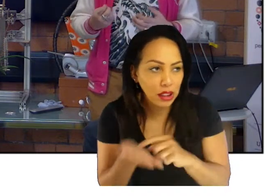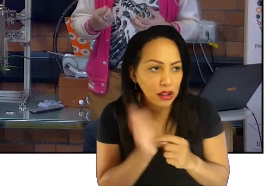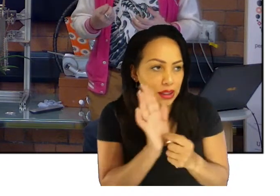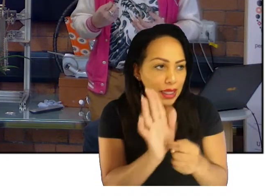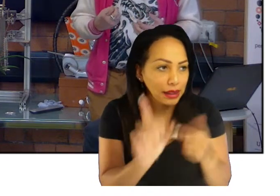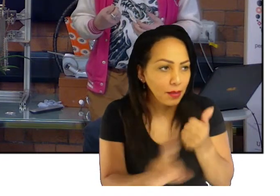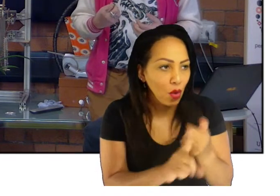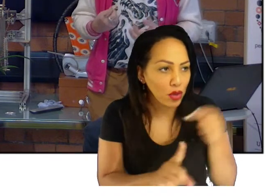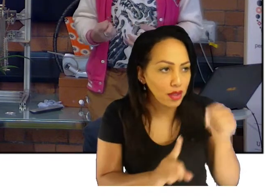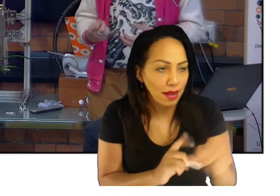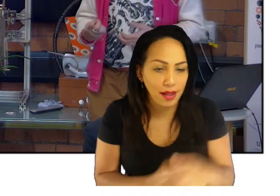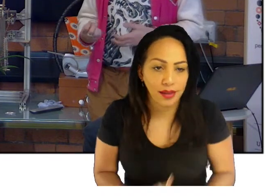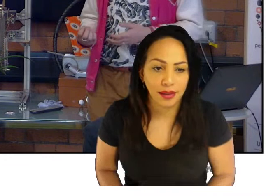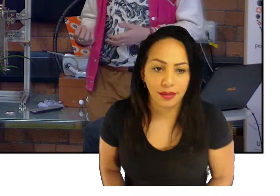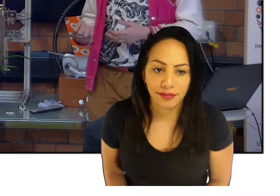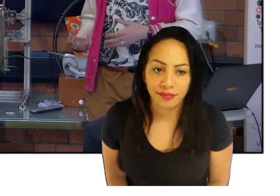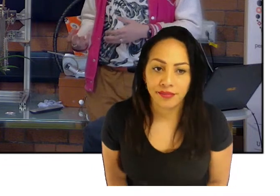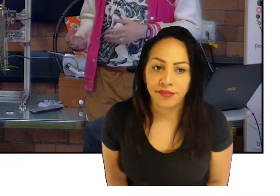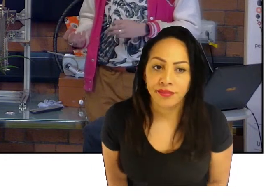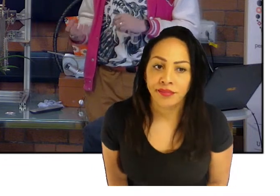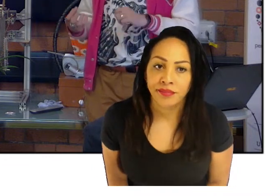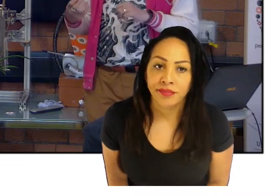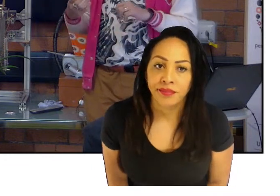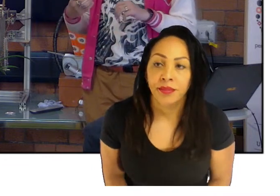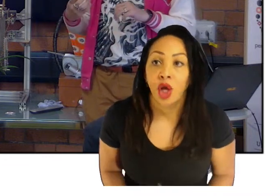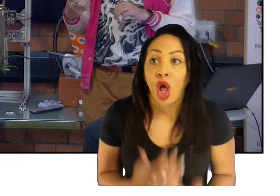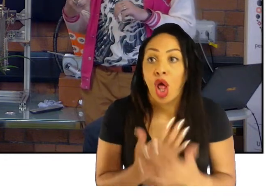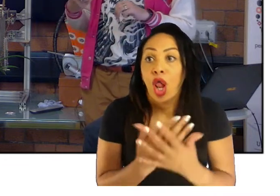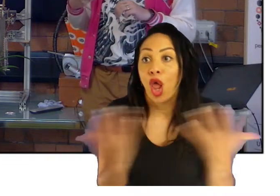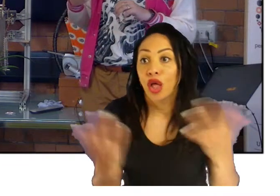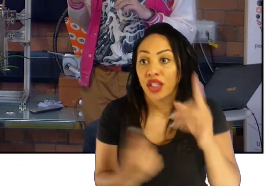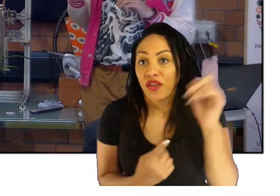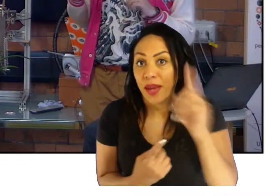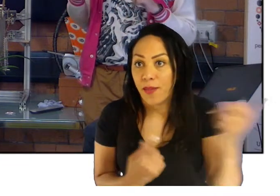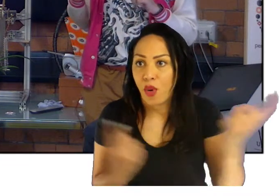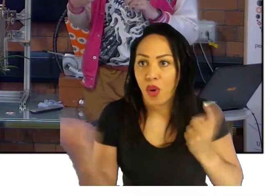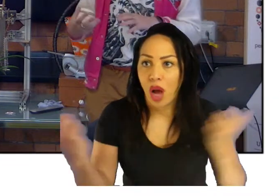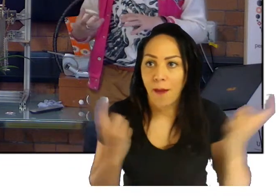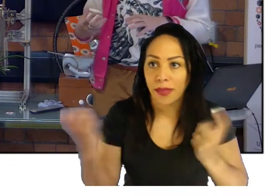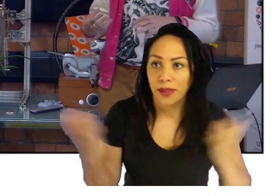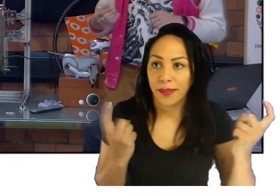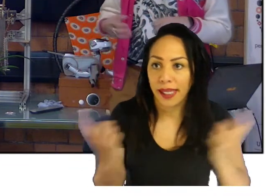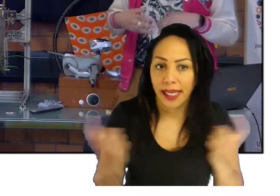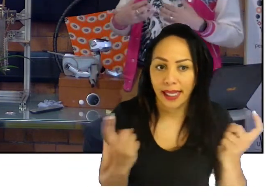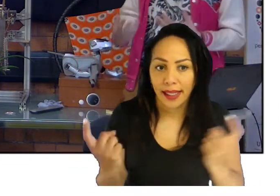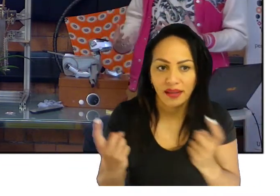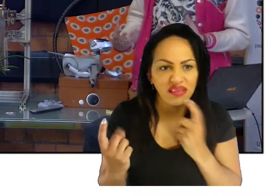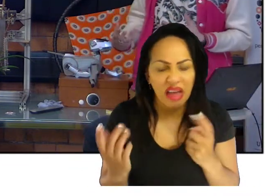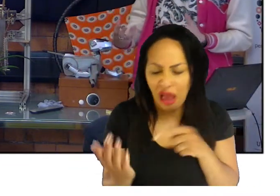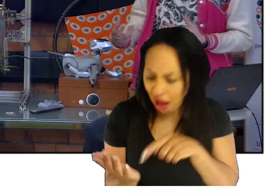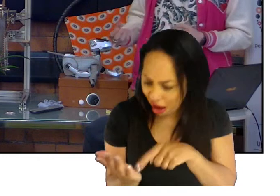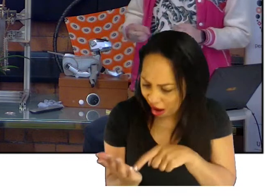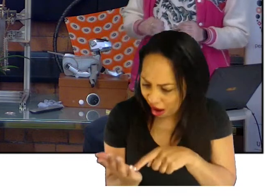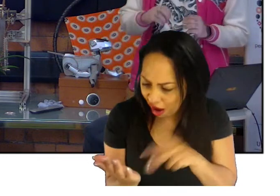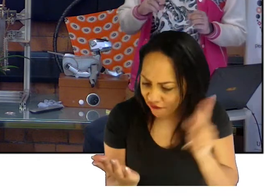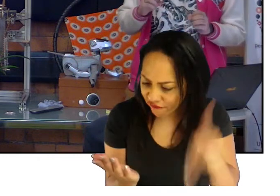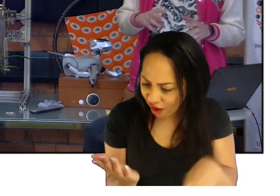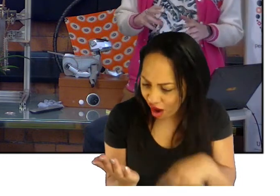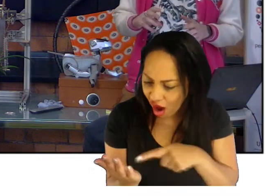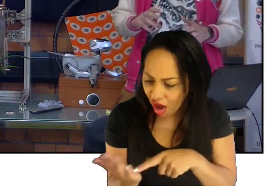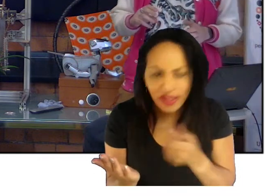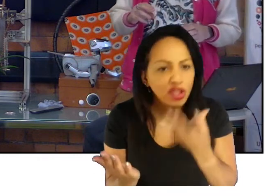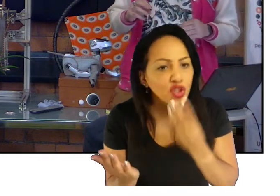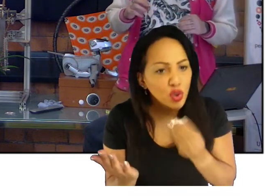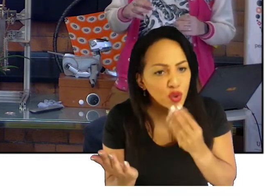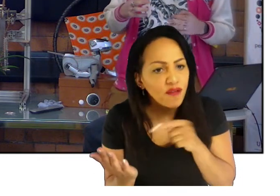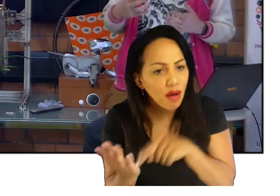And I get people coming to me all the time saying, this is really useful, I understand your needs really well. I get